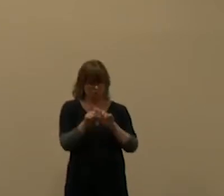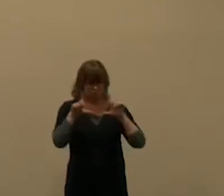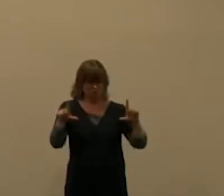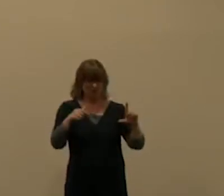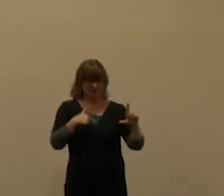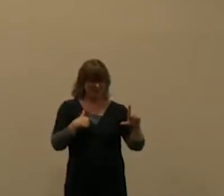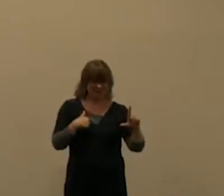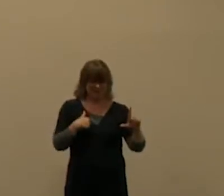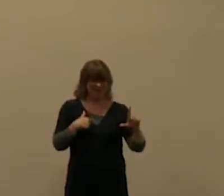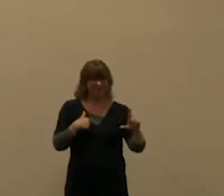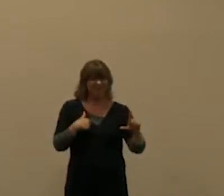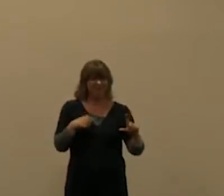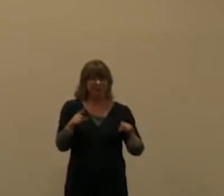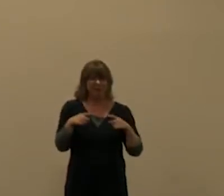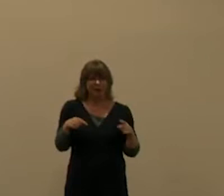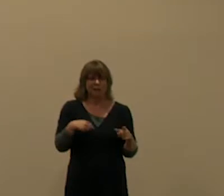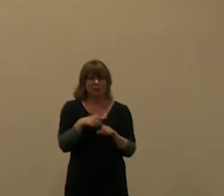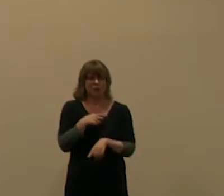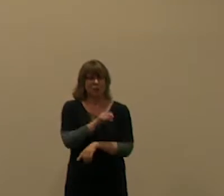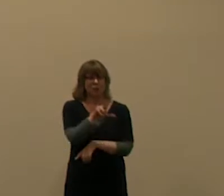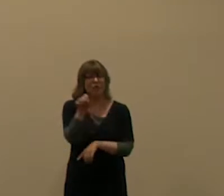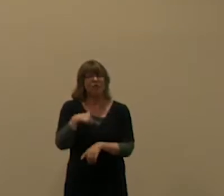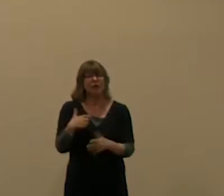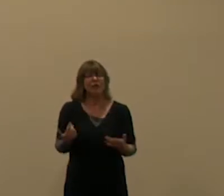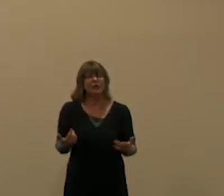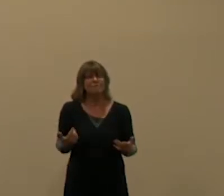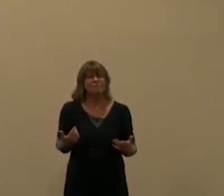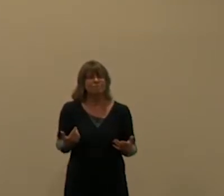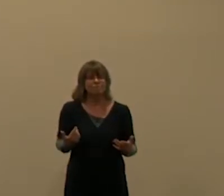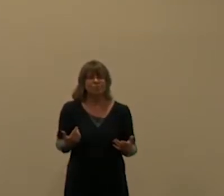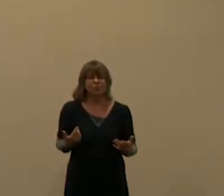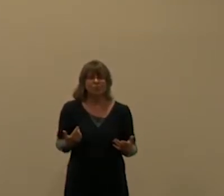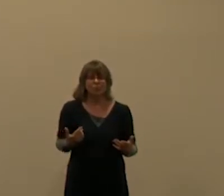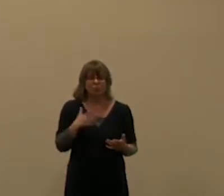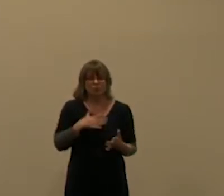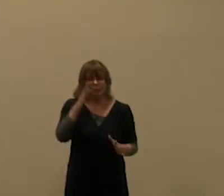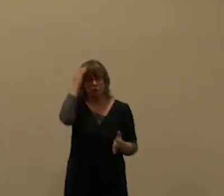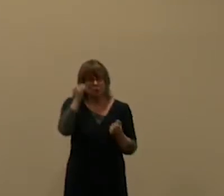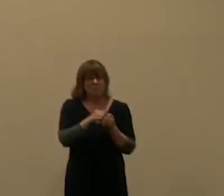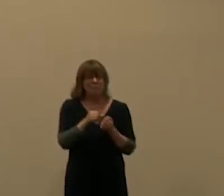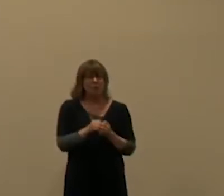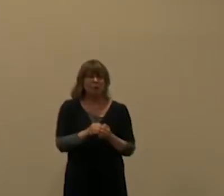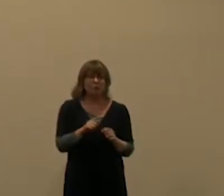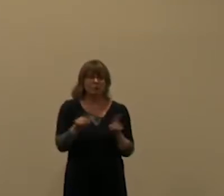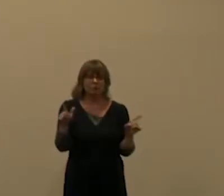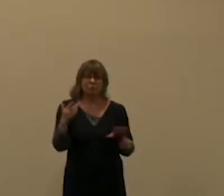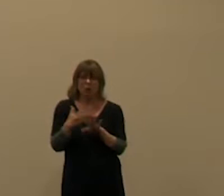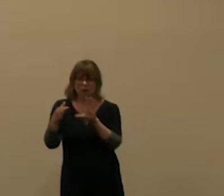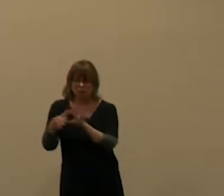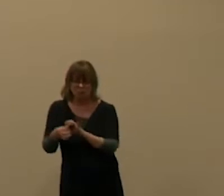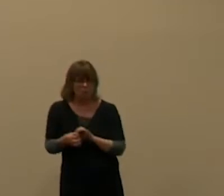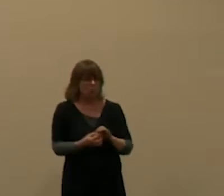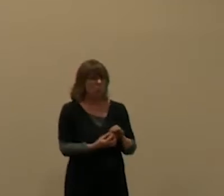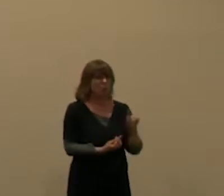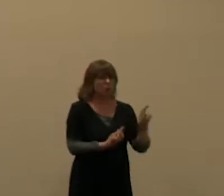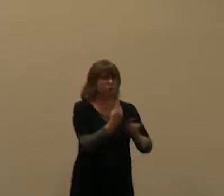screen, I'm left out because I'm traveling. So those are things that you need to take into account. Now, if